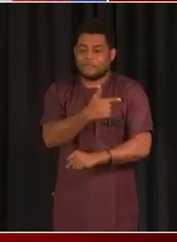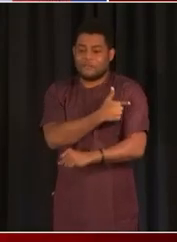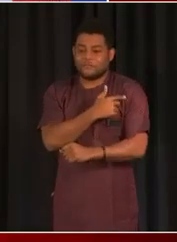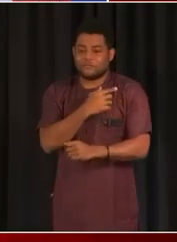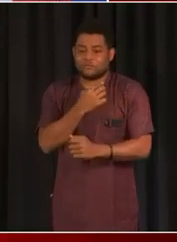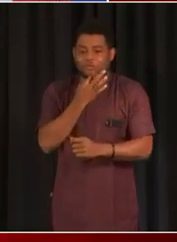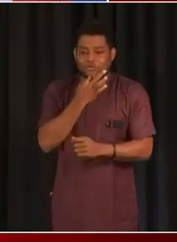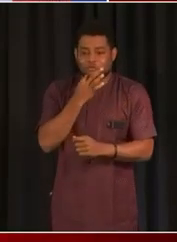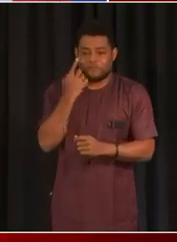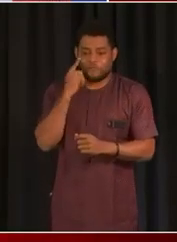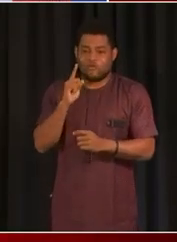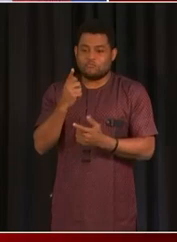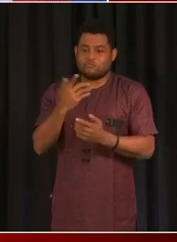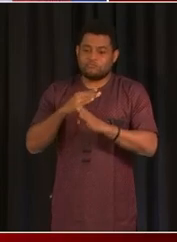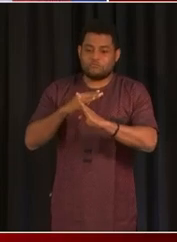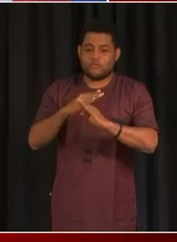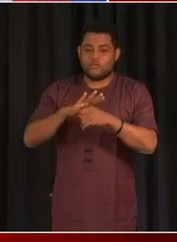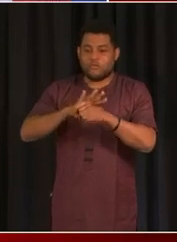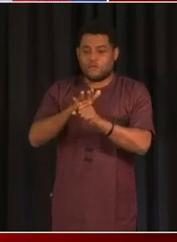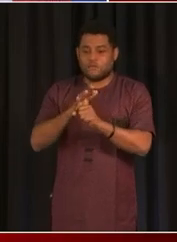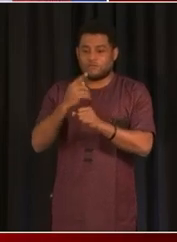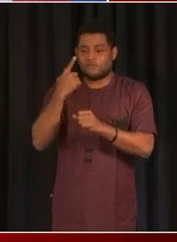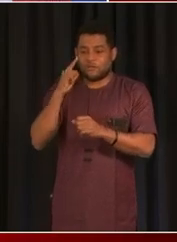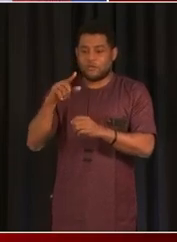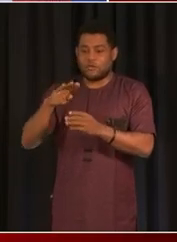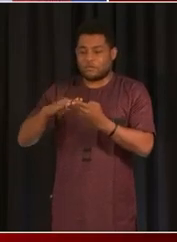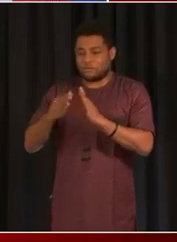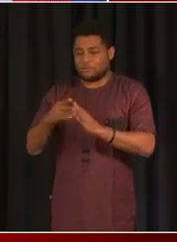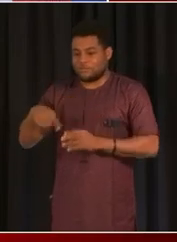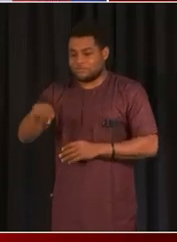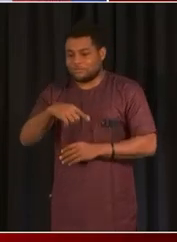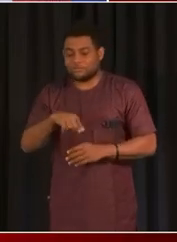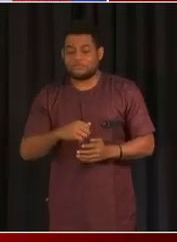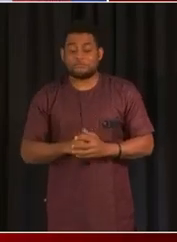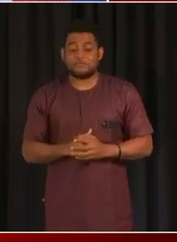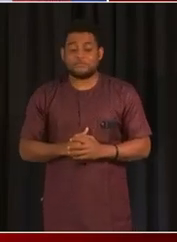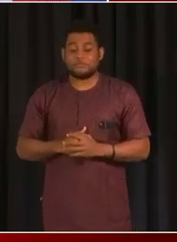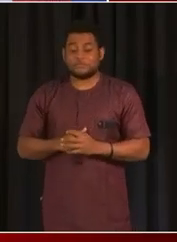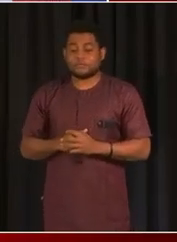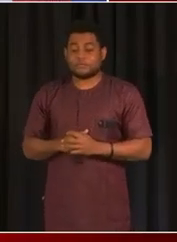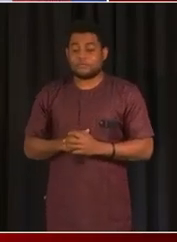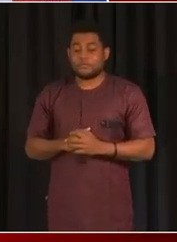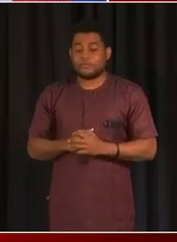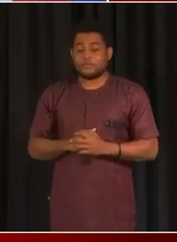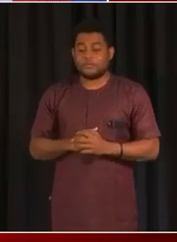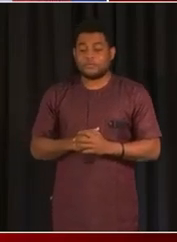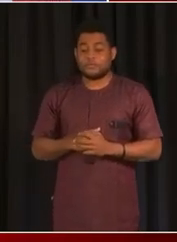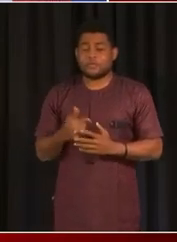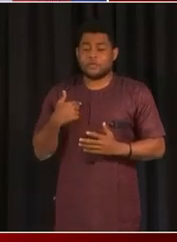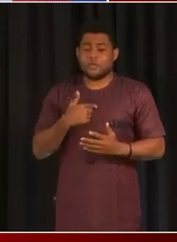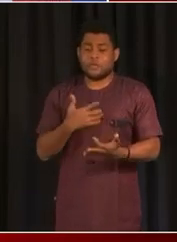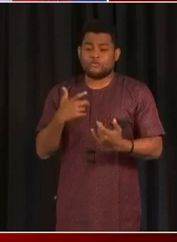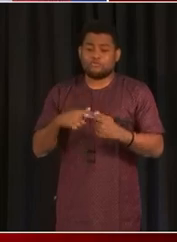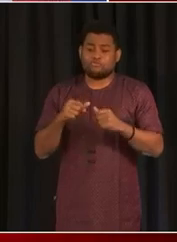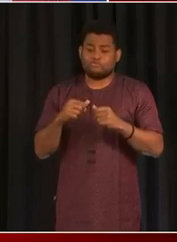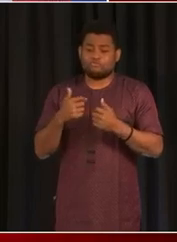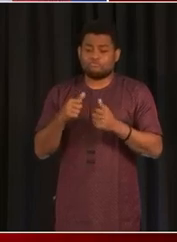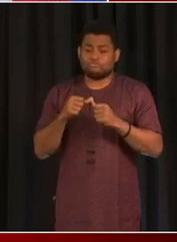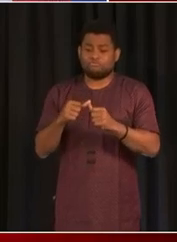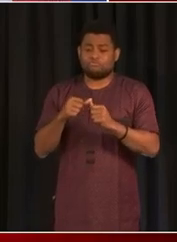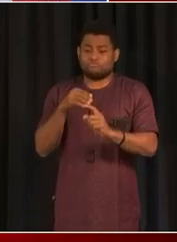protection and the community's protection. We also want to continue to remind